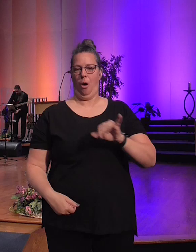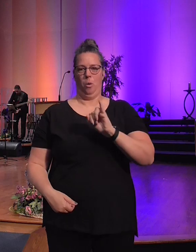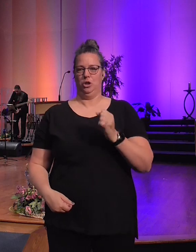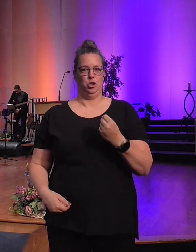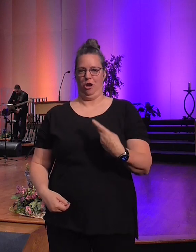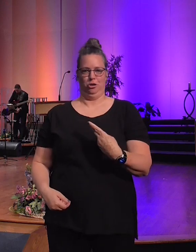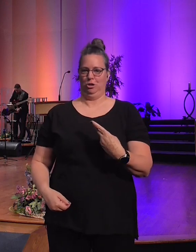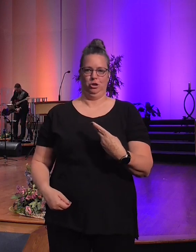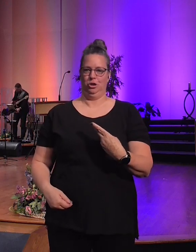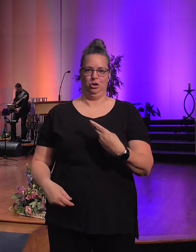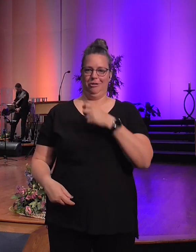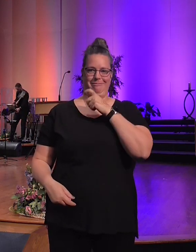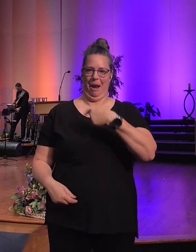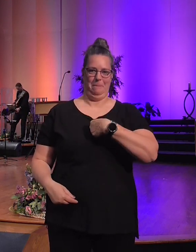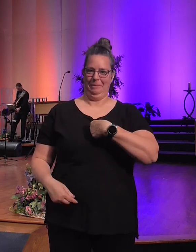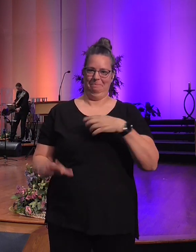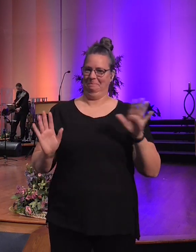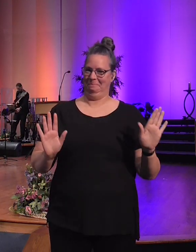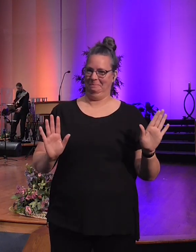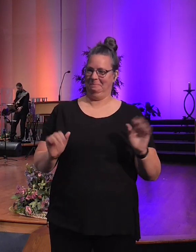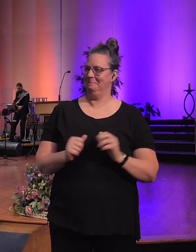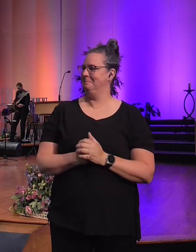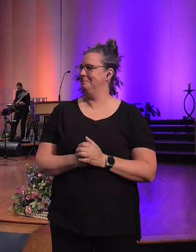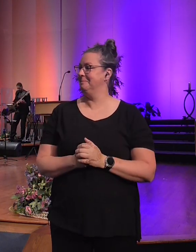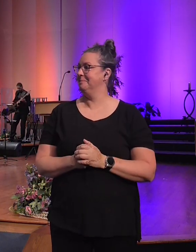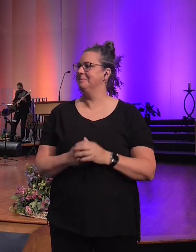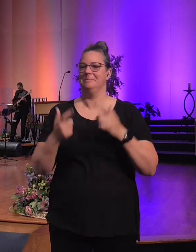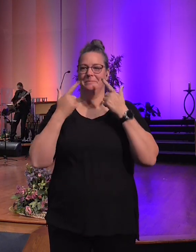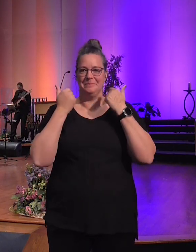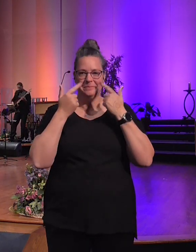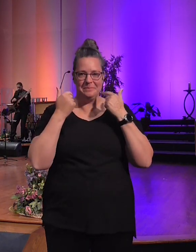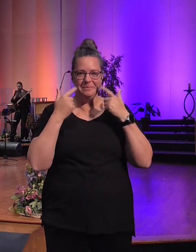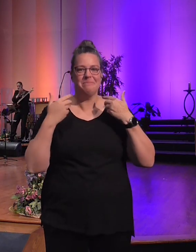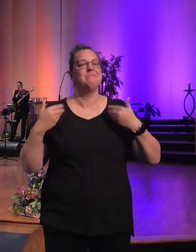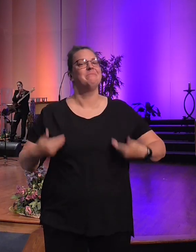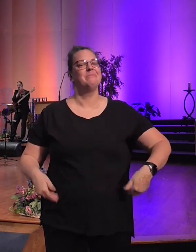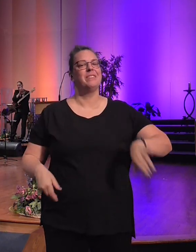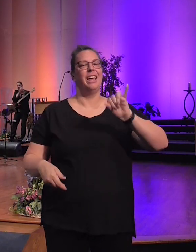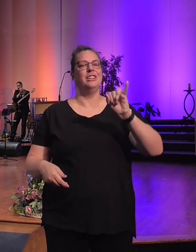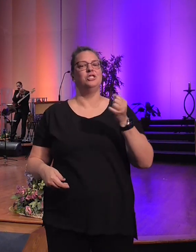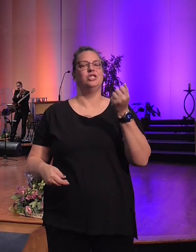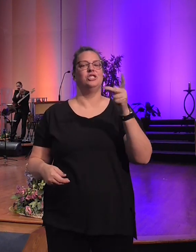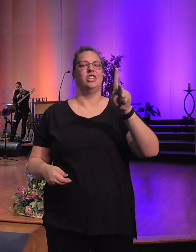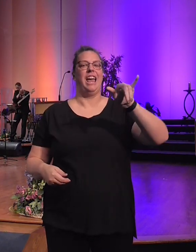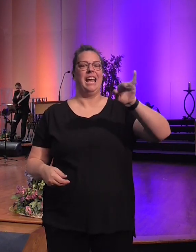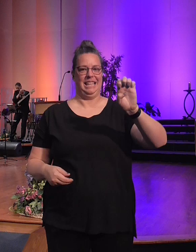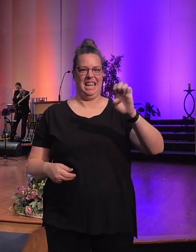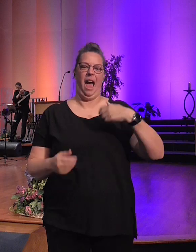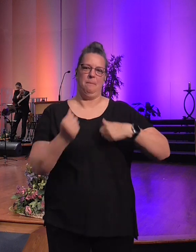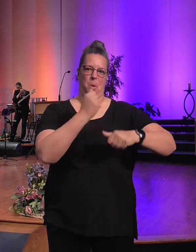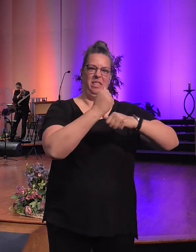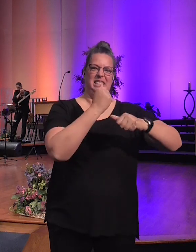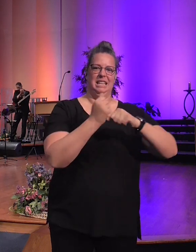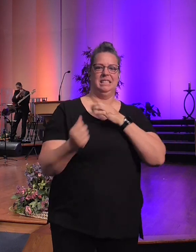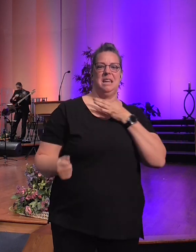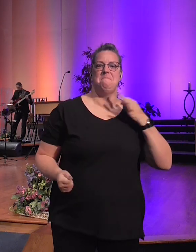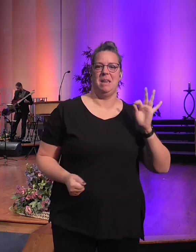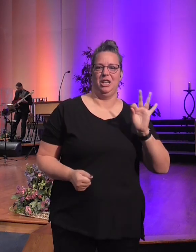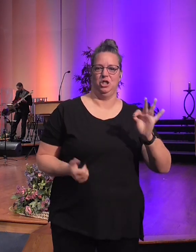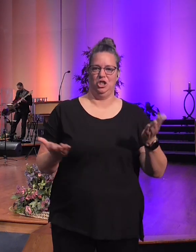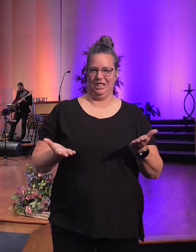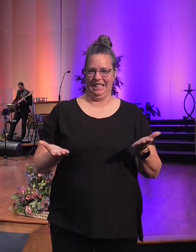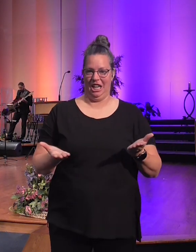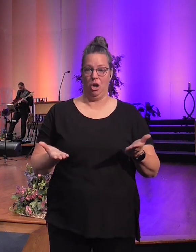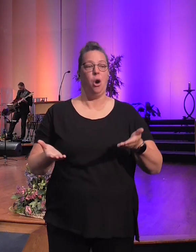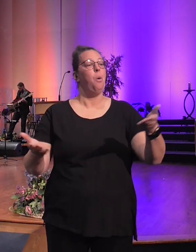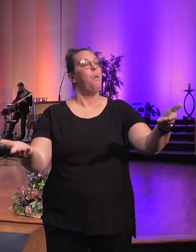Josh. So I'm Reverend Jackie, one of the associate ministers here at Mile High. I